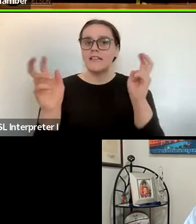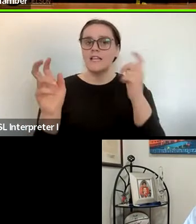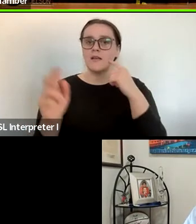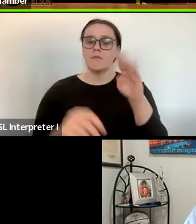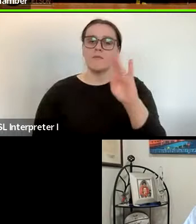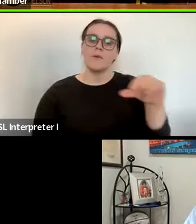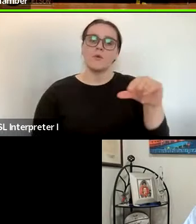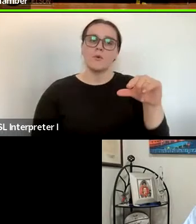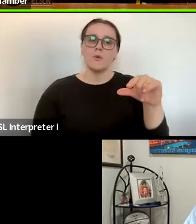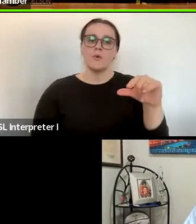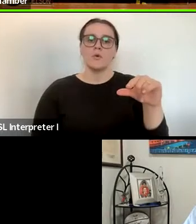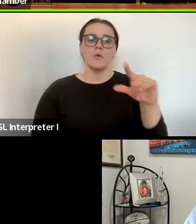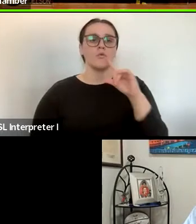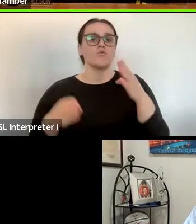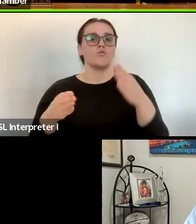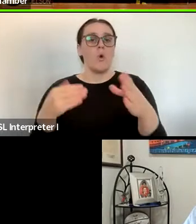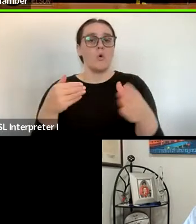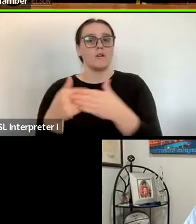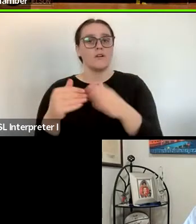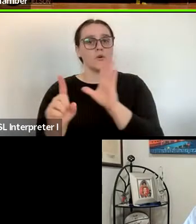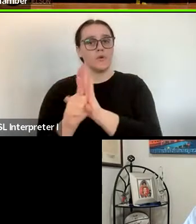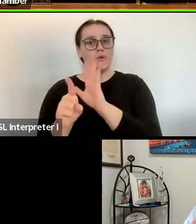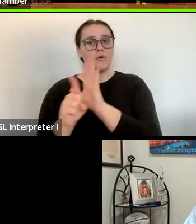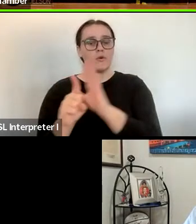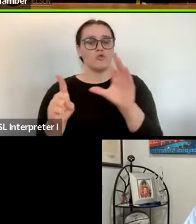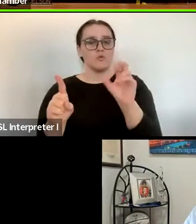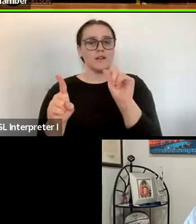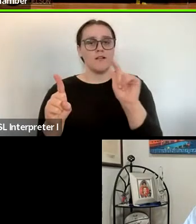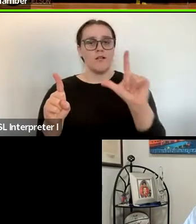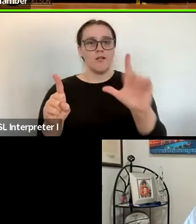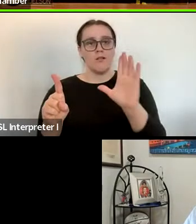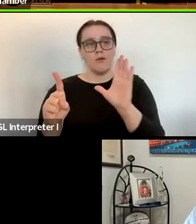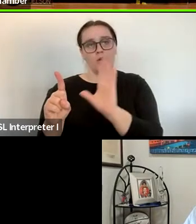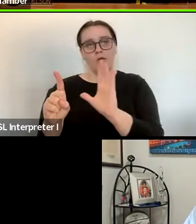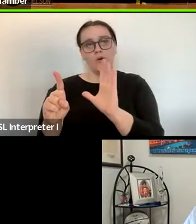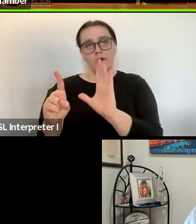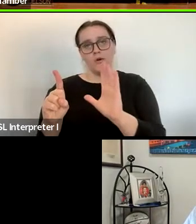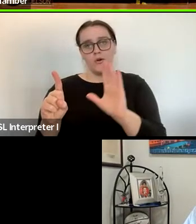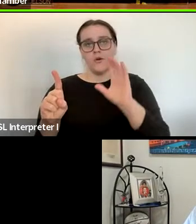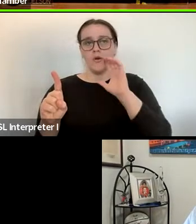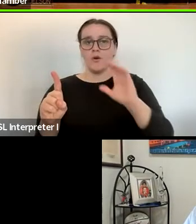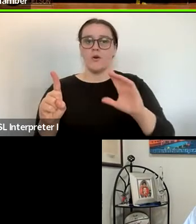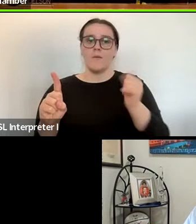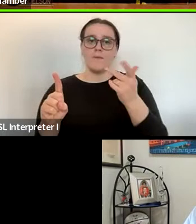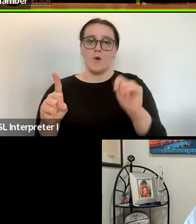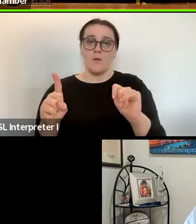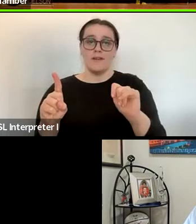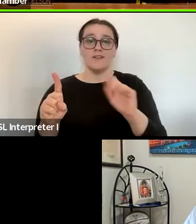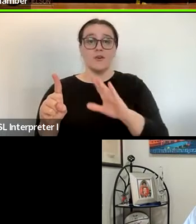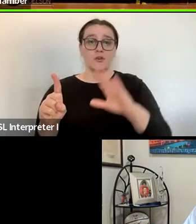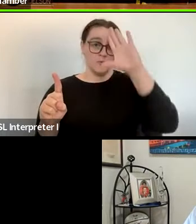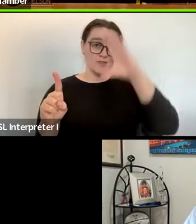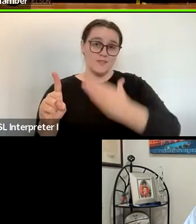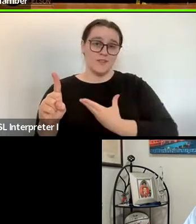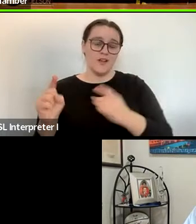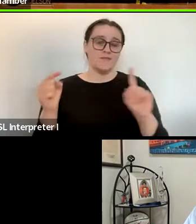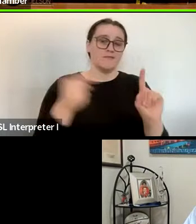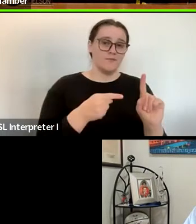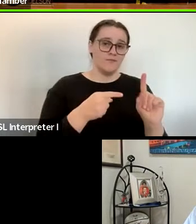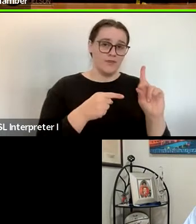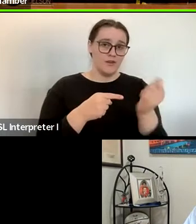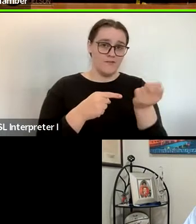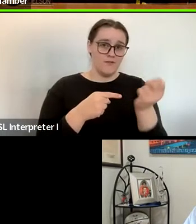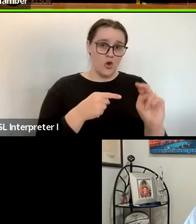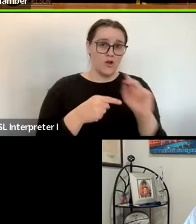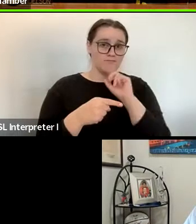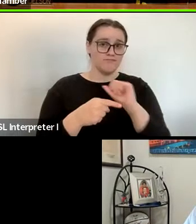building. Around 9:15 in the evening, her 11-year-old son, Devon McNeil III, was dropped off in front of the apartment